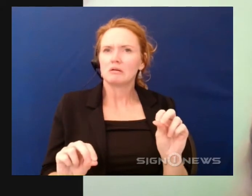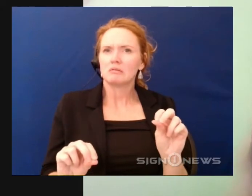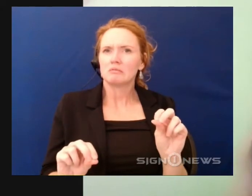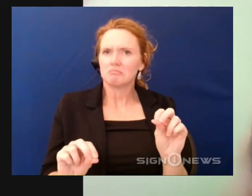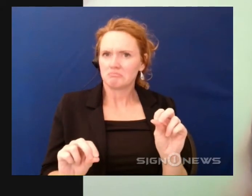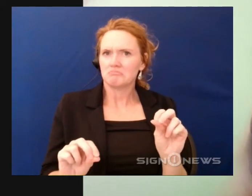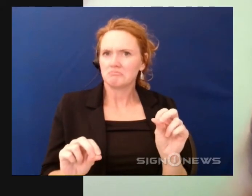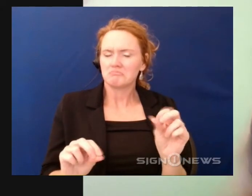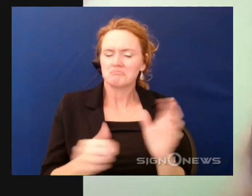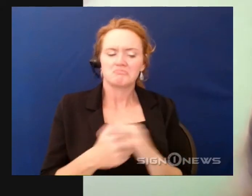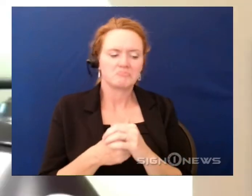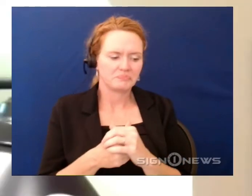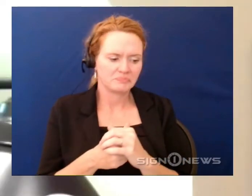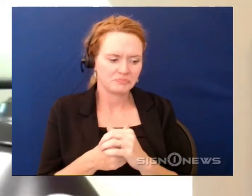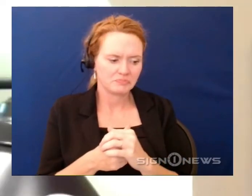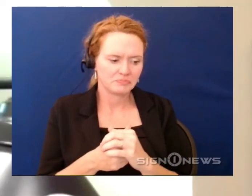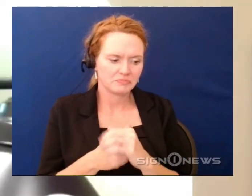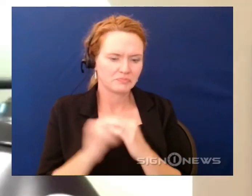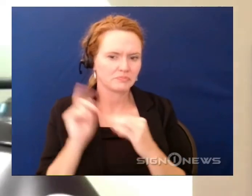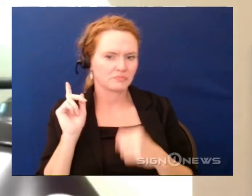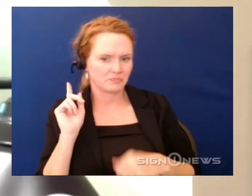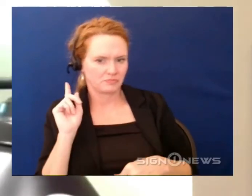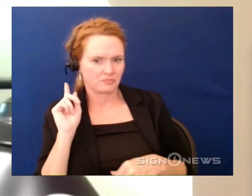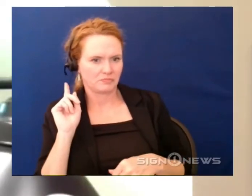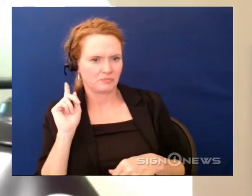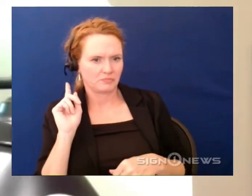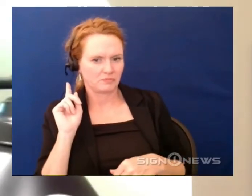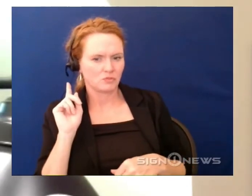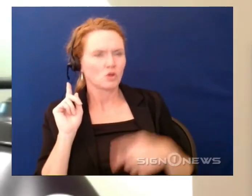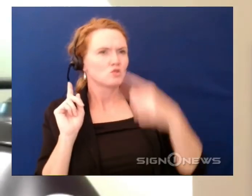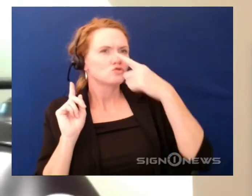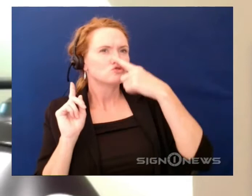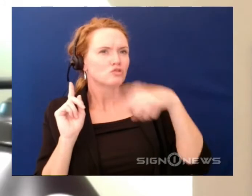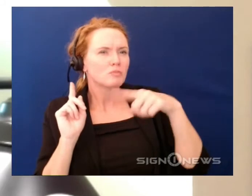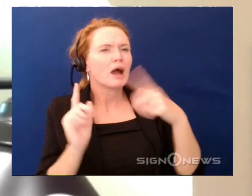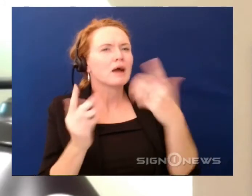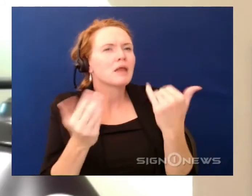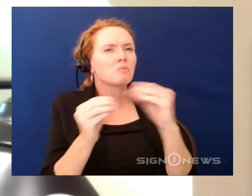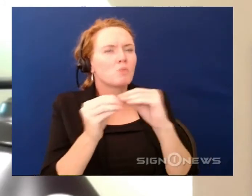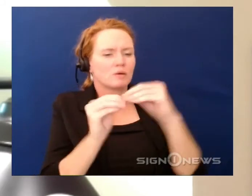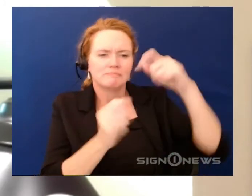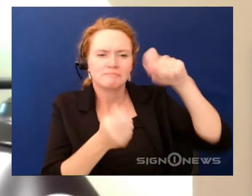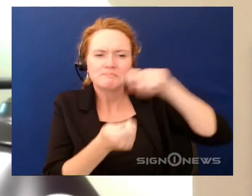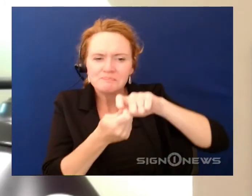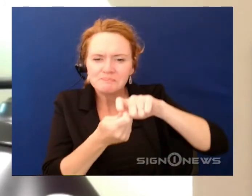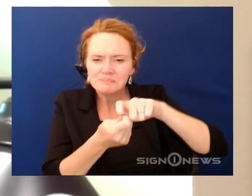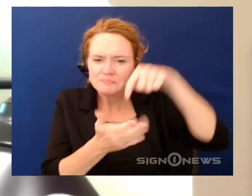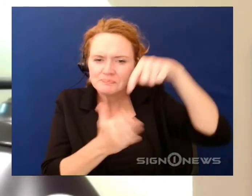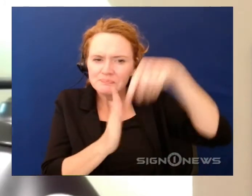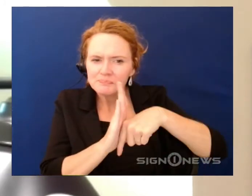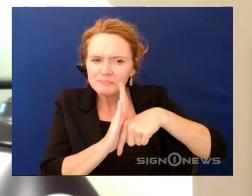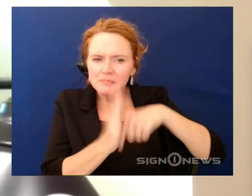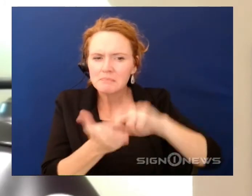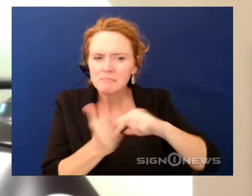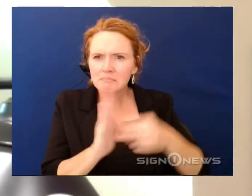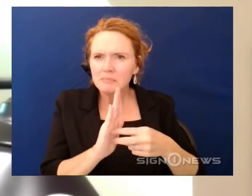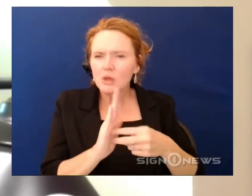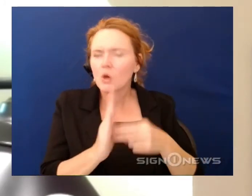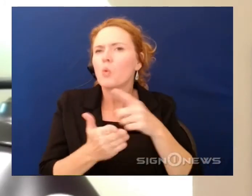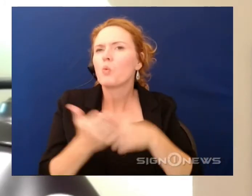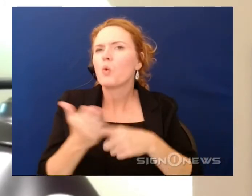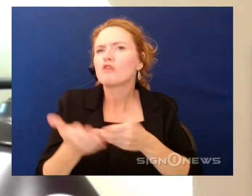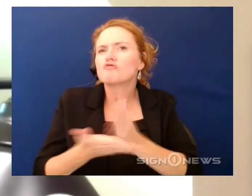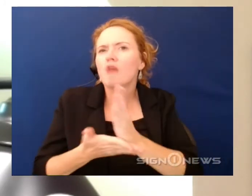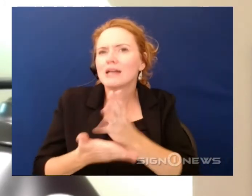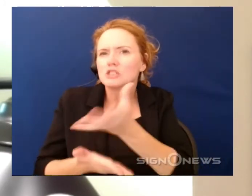law. Can we be a little more specific for a few minutes now, I guess, about what rights are taken